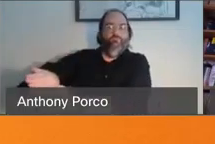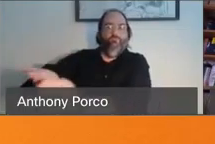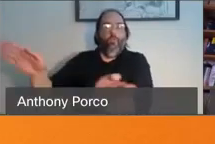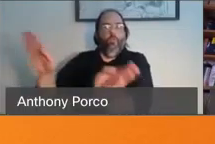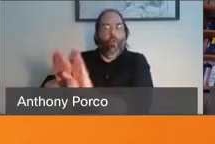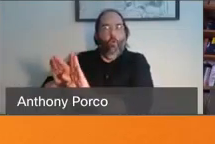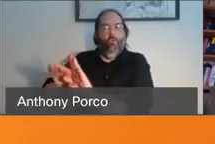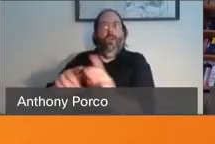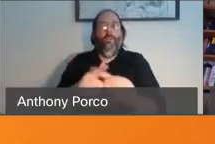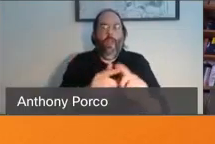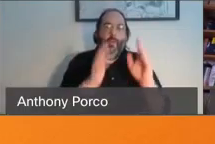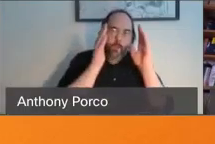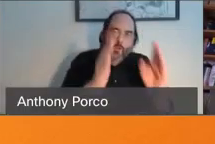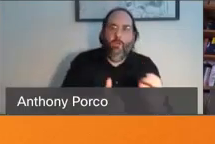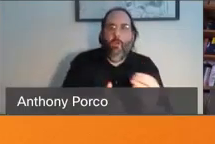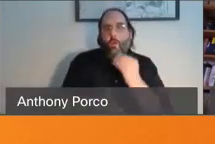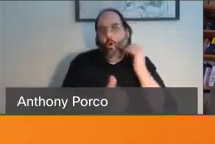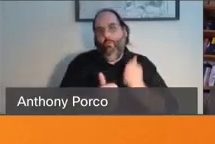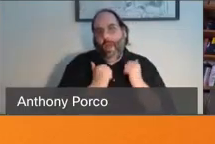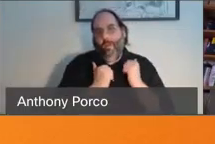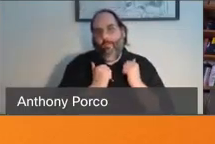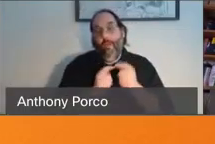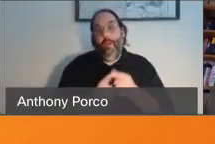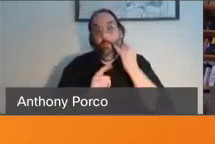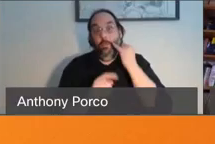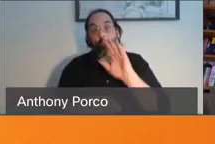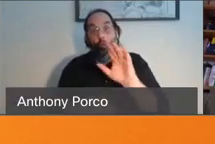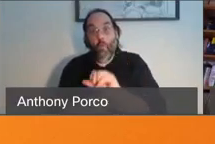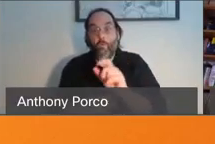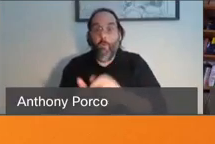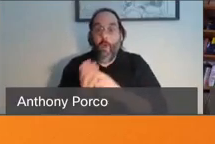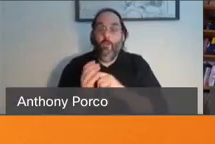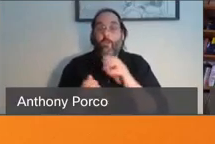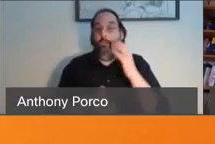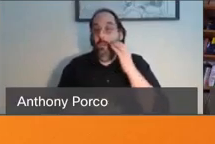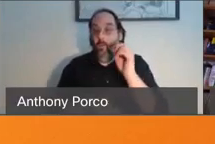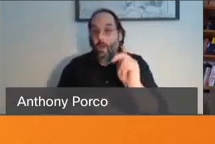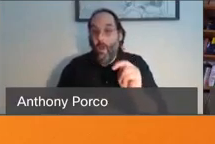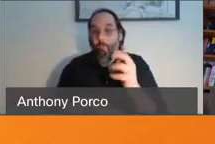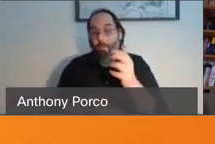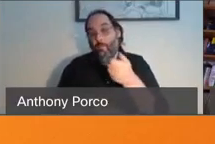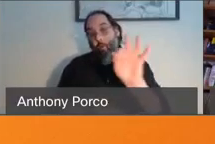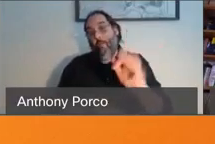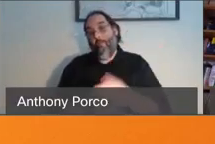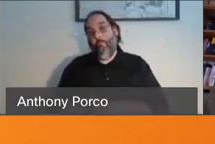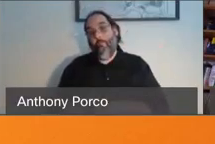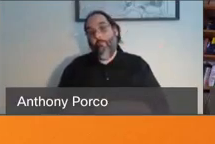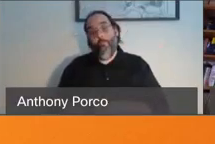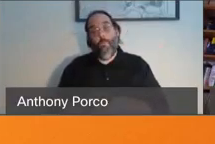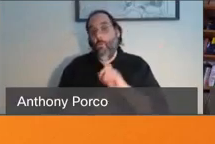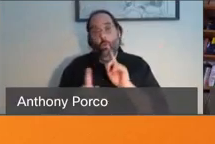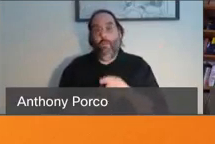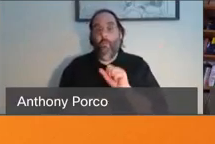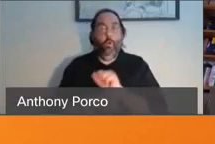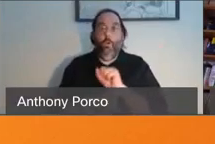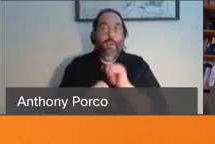into your home life. And unless your job requires you to keep your cell phone on, turn your cell phone off and don't answer any work